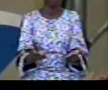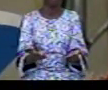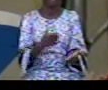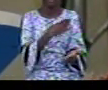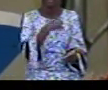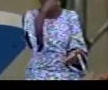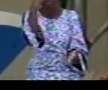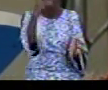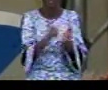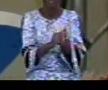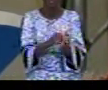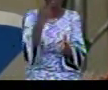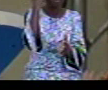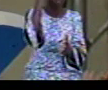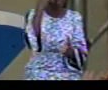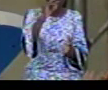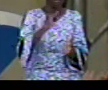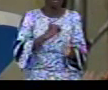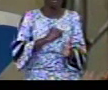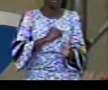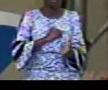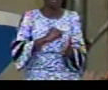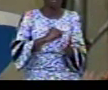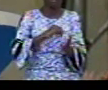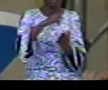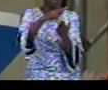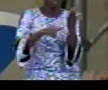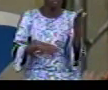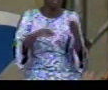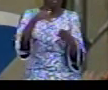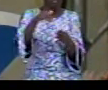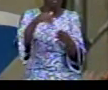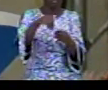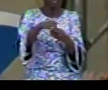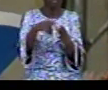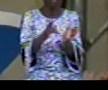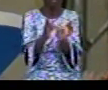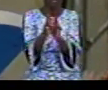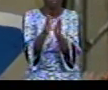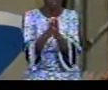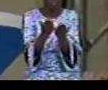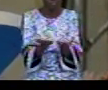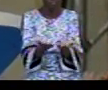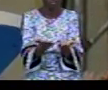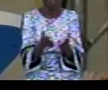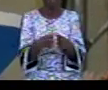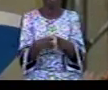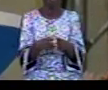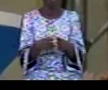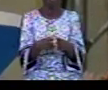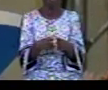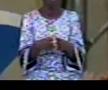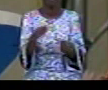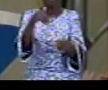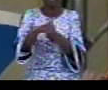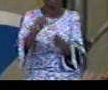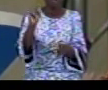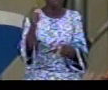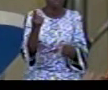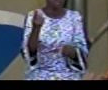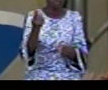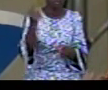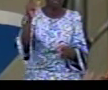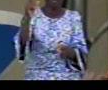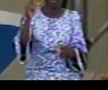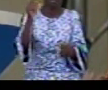reason, I will read a portion of the Bible in 1 Samuel